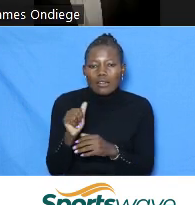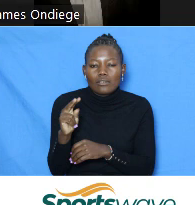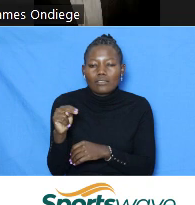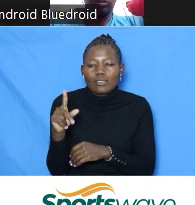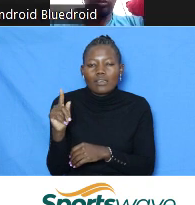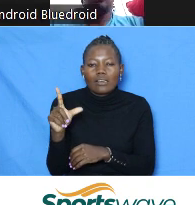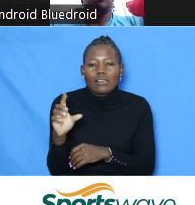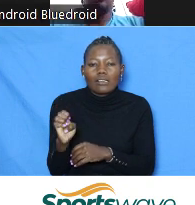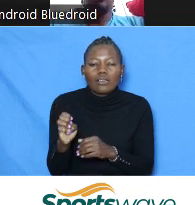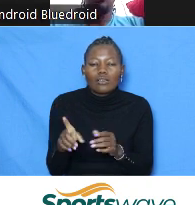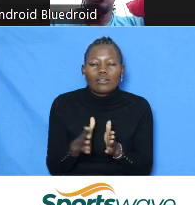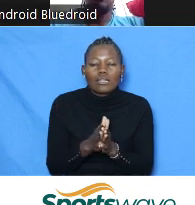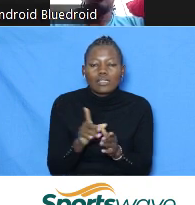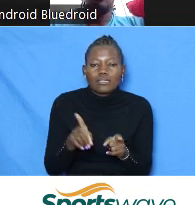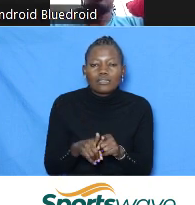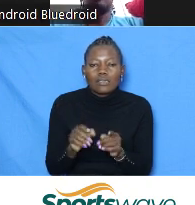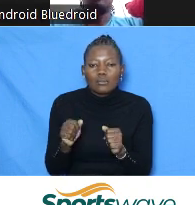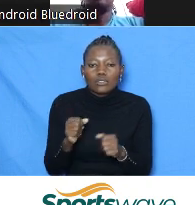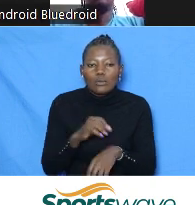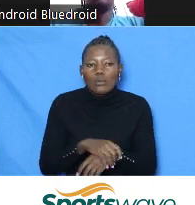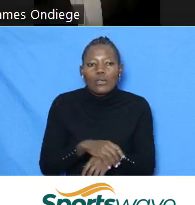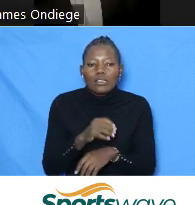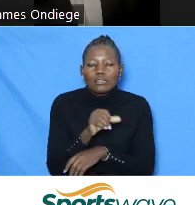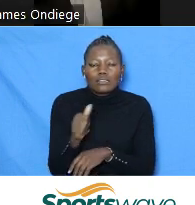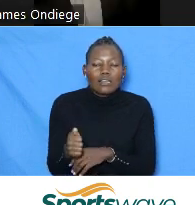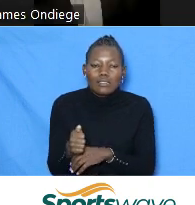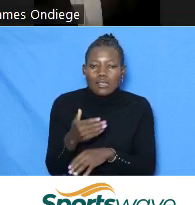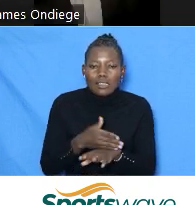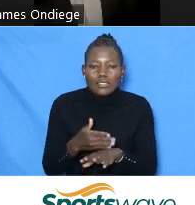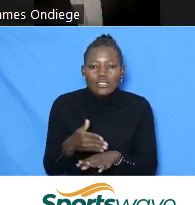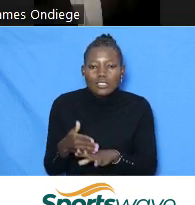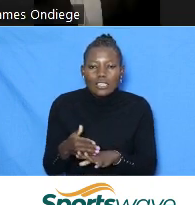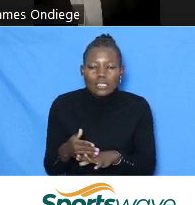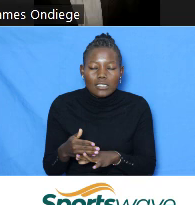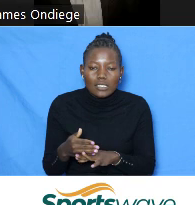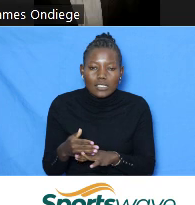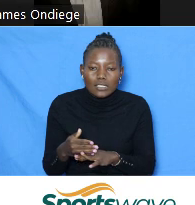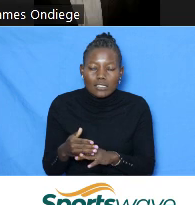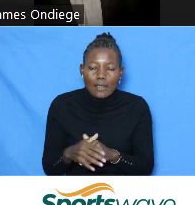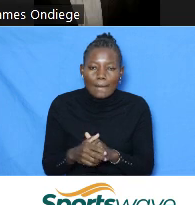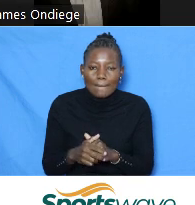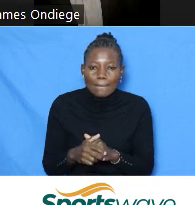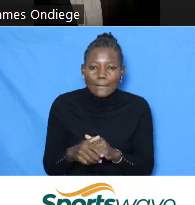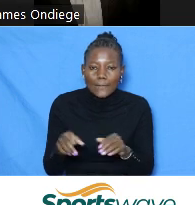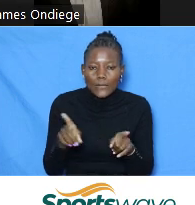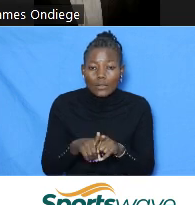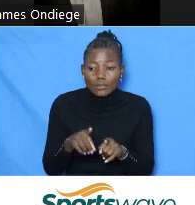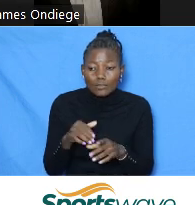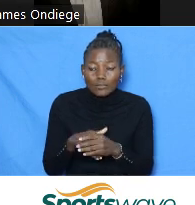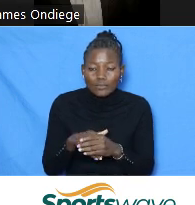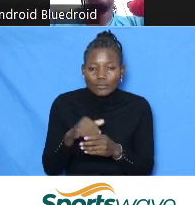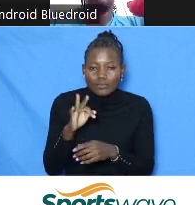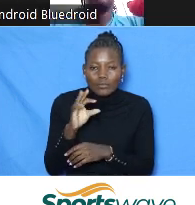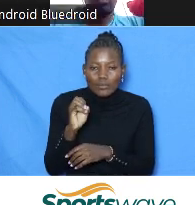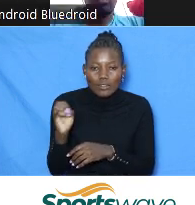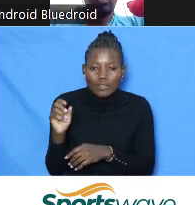injuries. You can get injuries to the Achilles tendon, sprain, a strain, or a rupture. And within the foot,